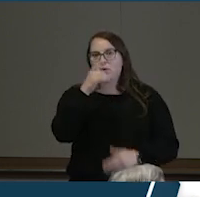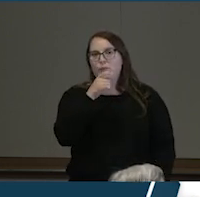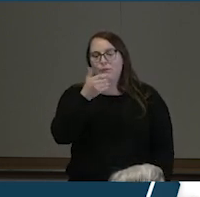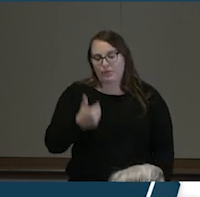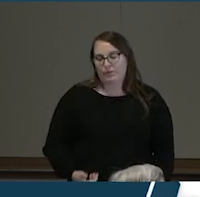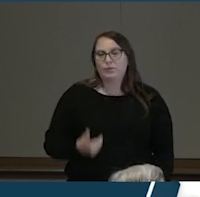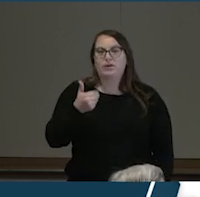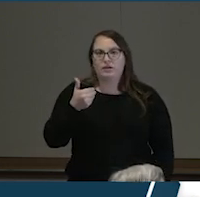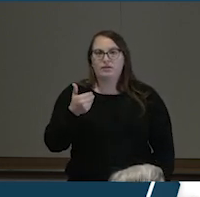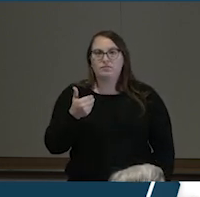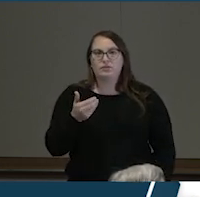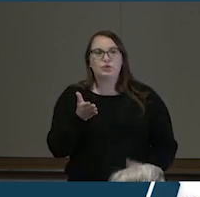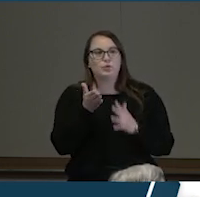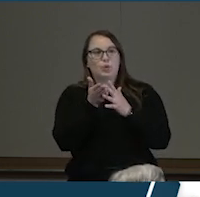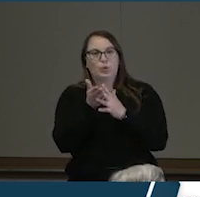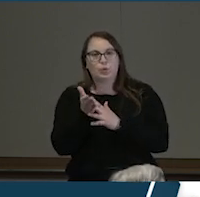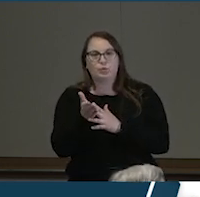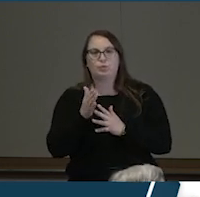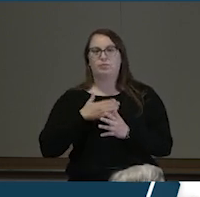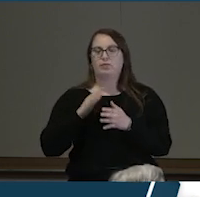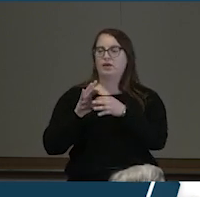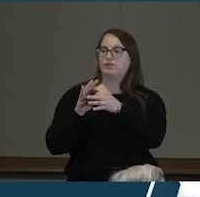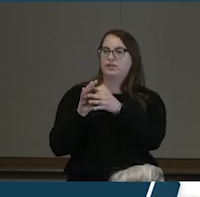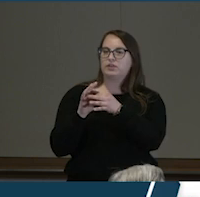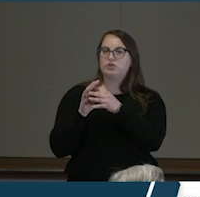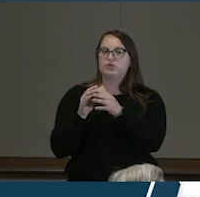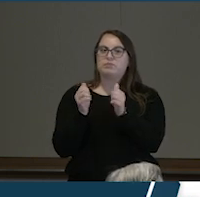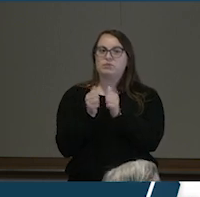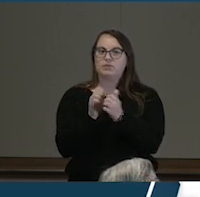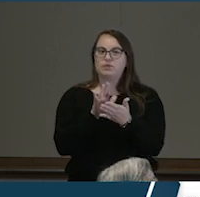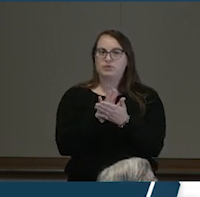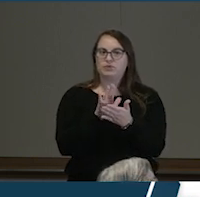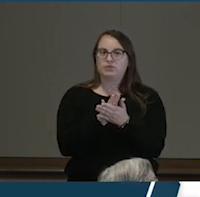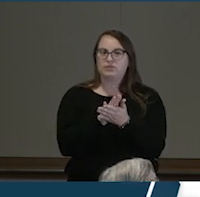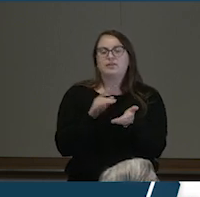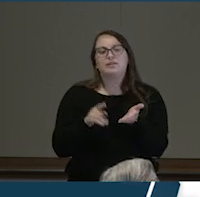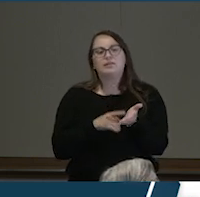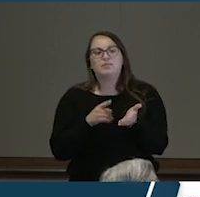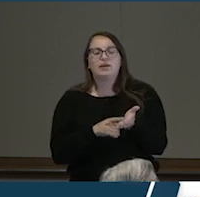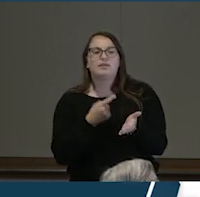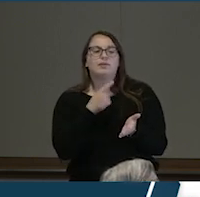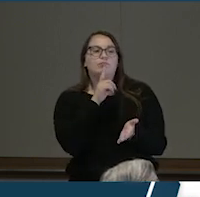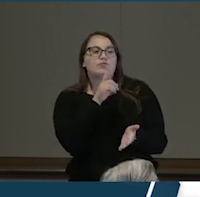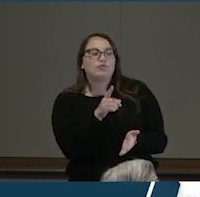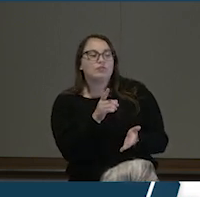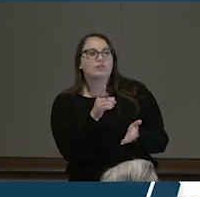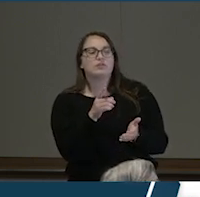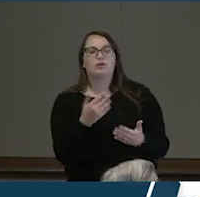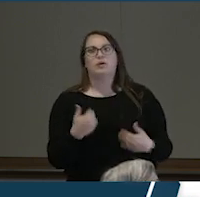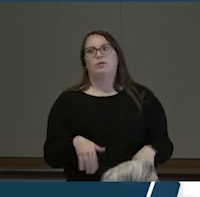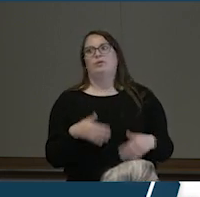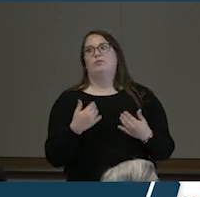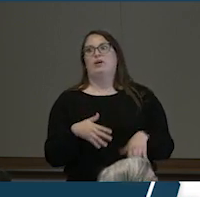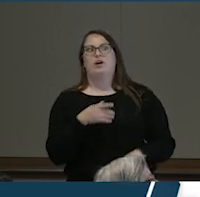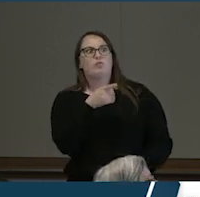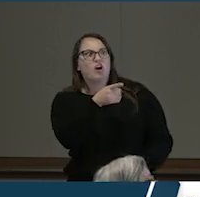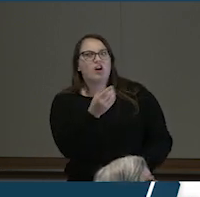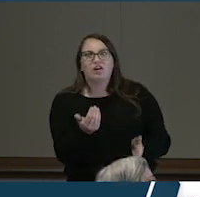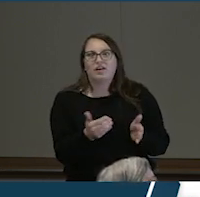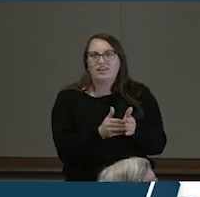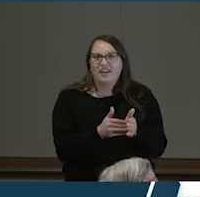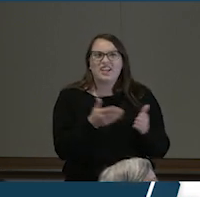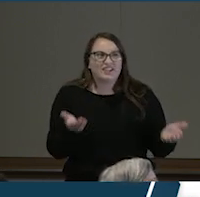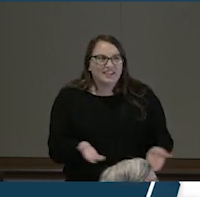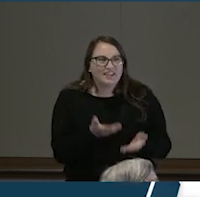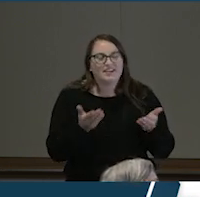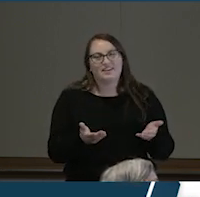that's through the relationships that I built with these schools. Now, sometimes I'm sure they're like, oh, geez, here she is again. She's going to make us crazy.